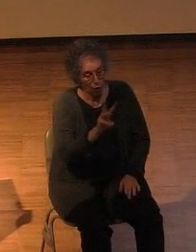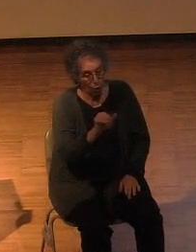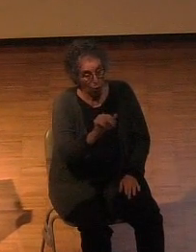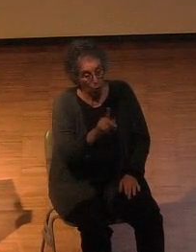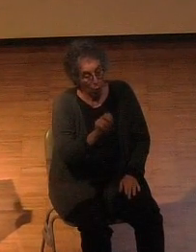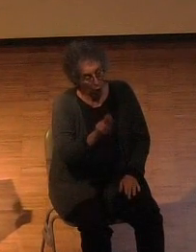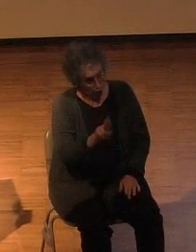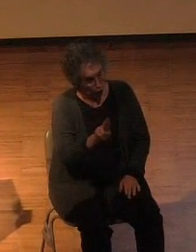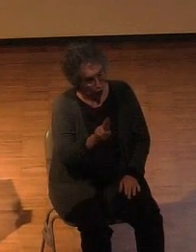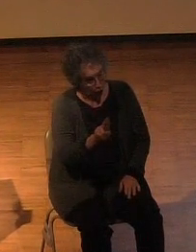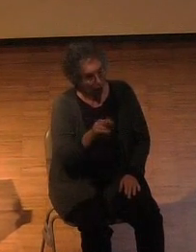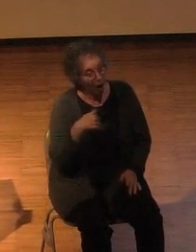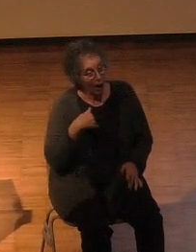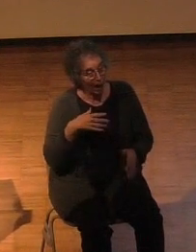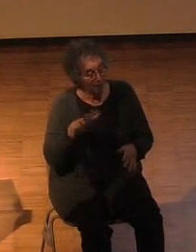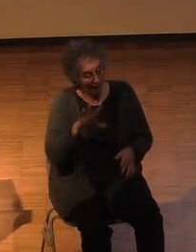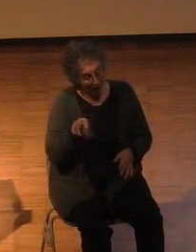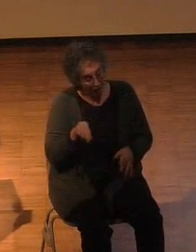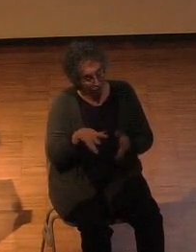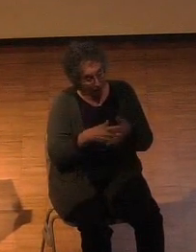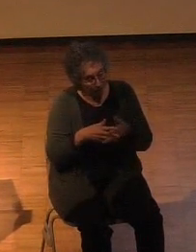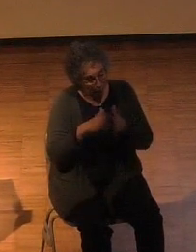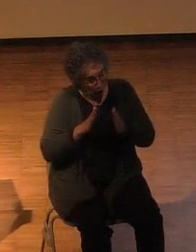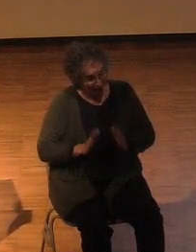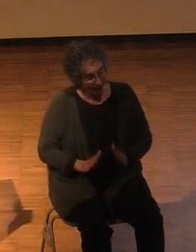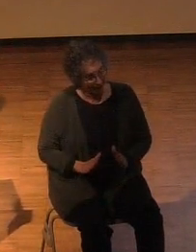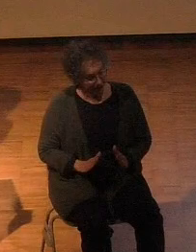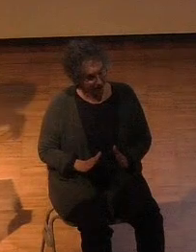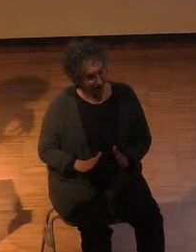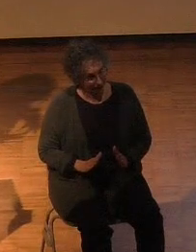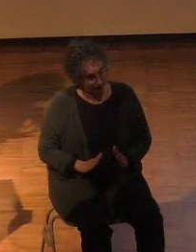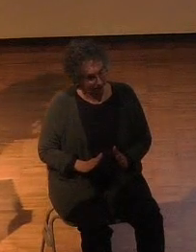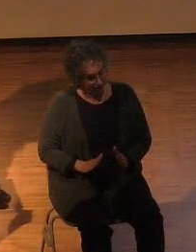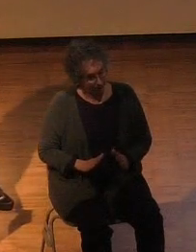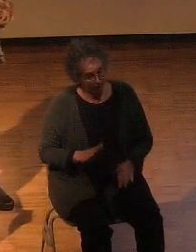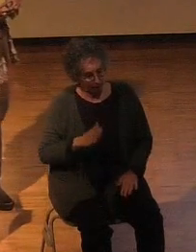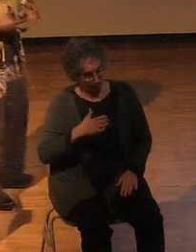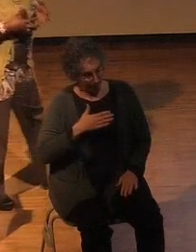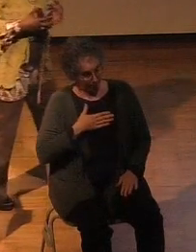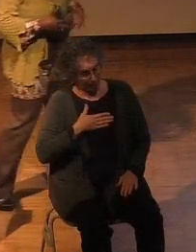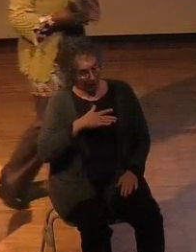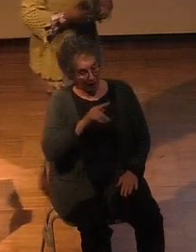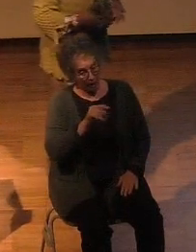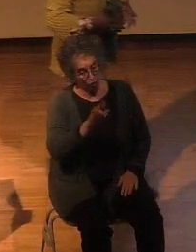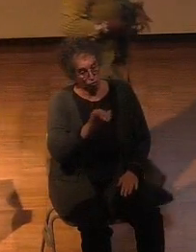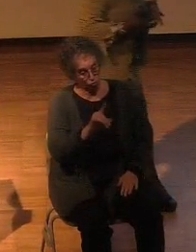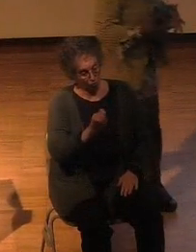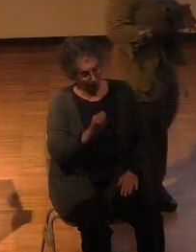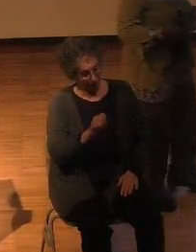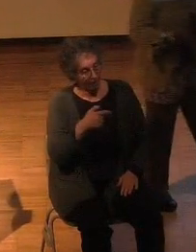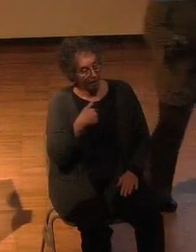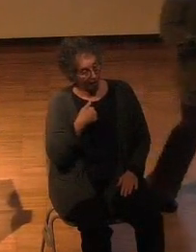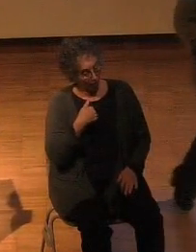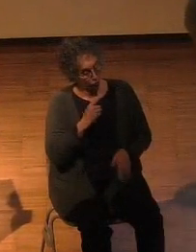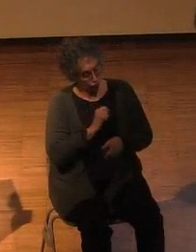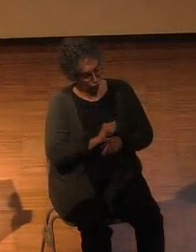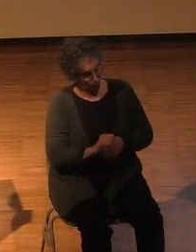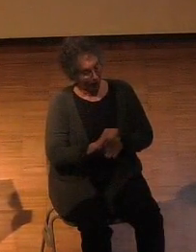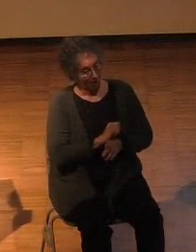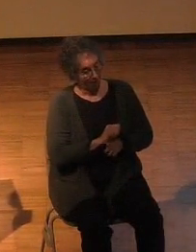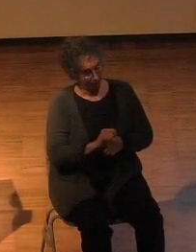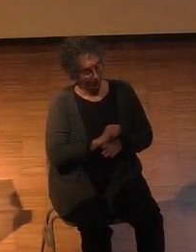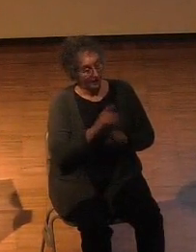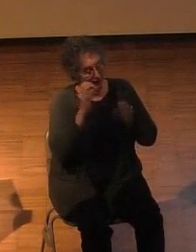an African-Americanist by trade, from what I was trained to do and study, to